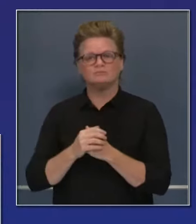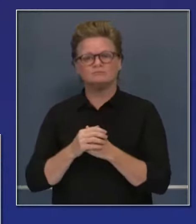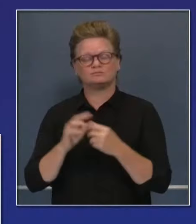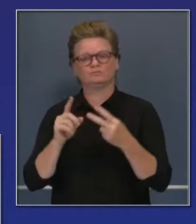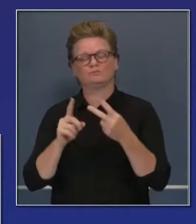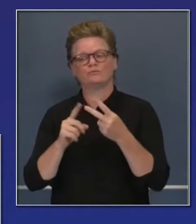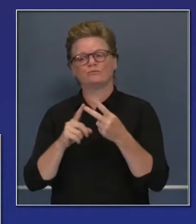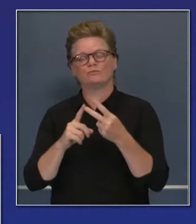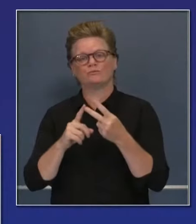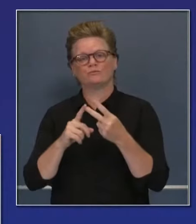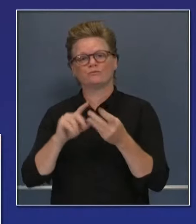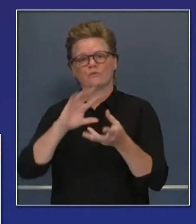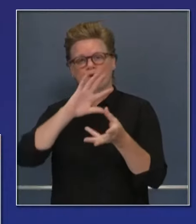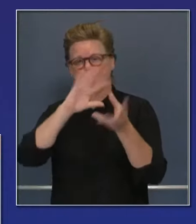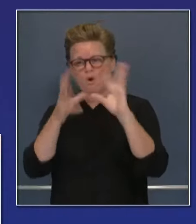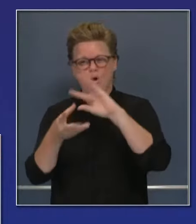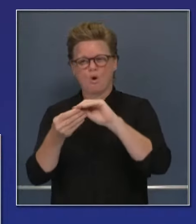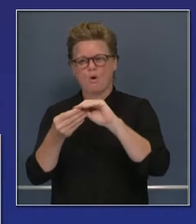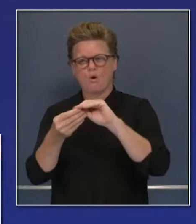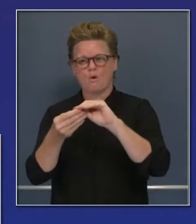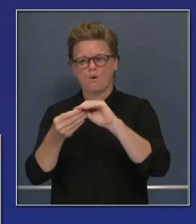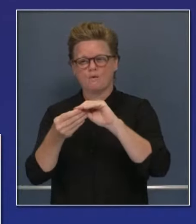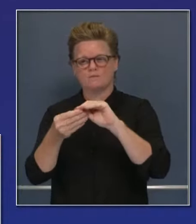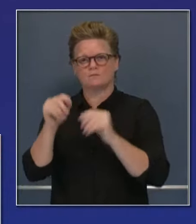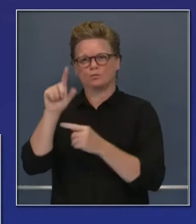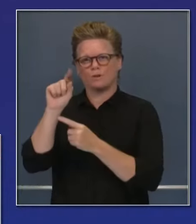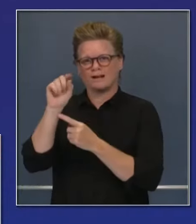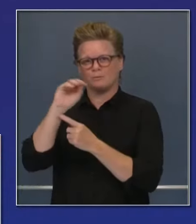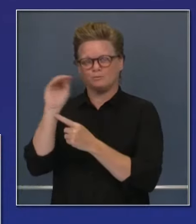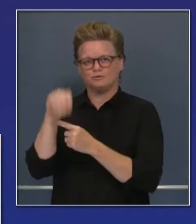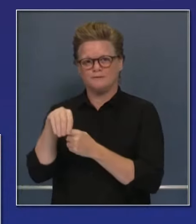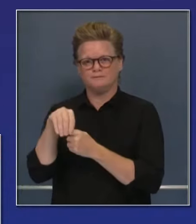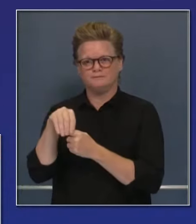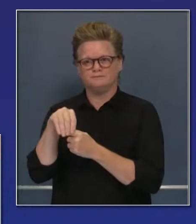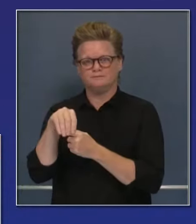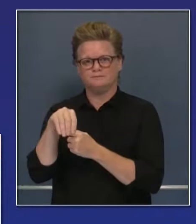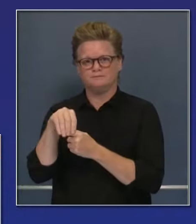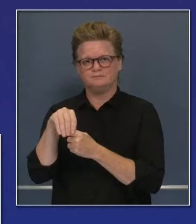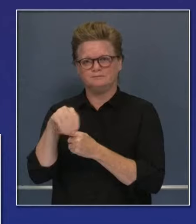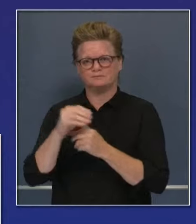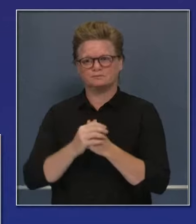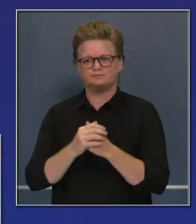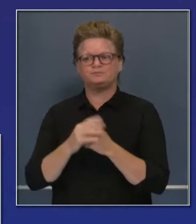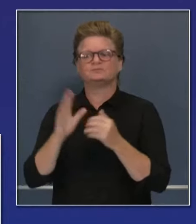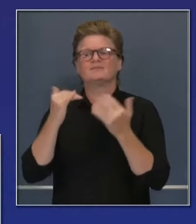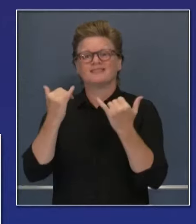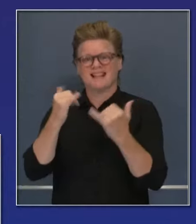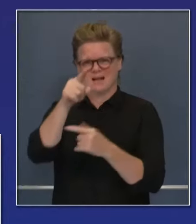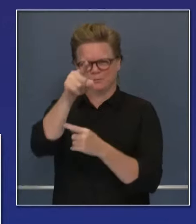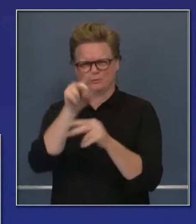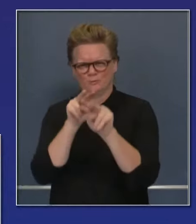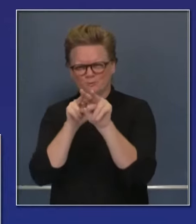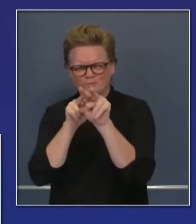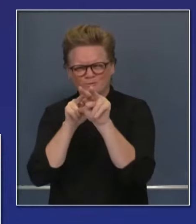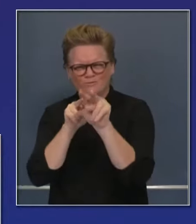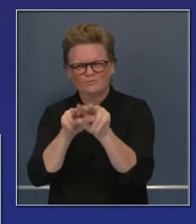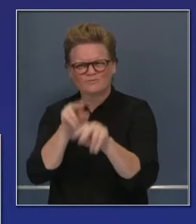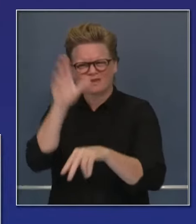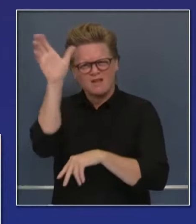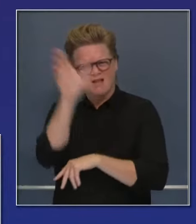ICU patients in our system. So when you make progress in the aggregate and you get below